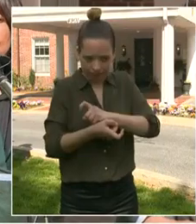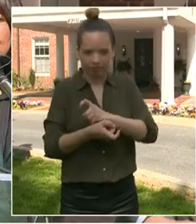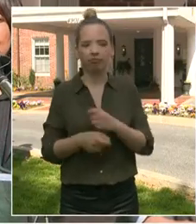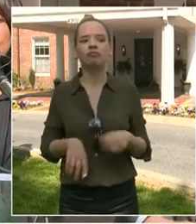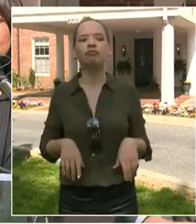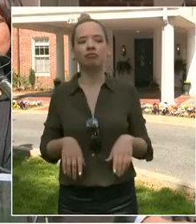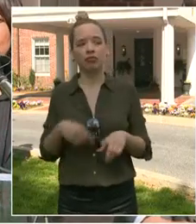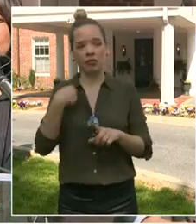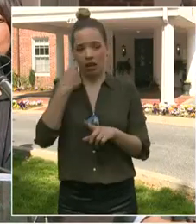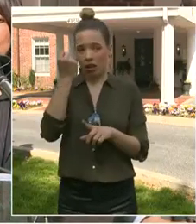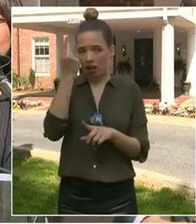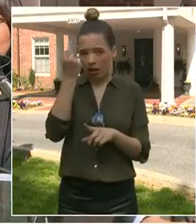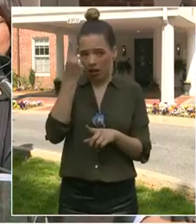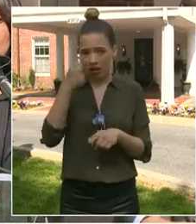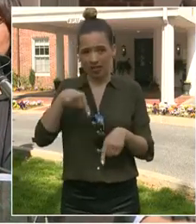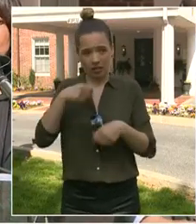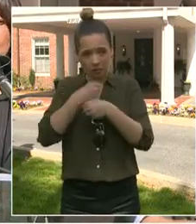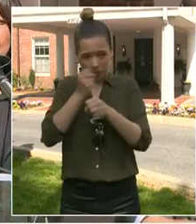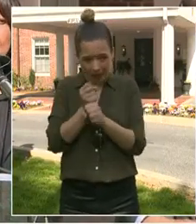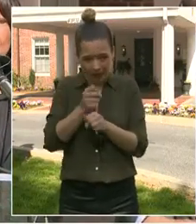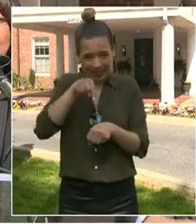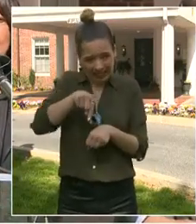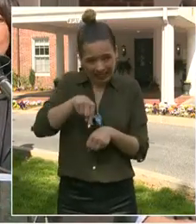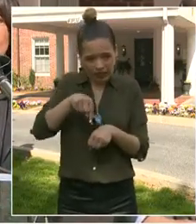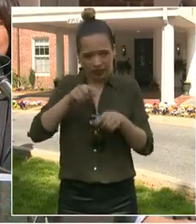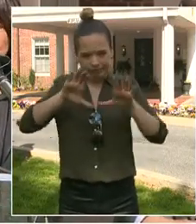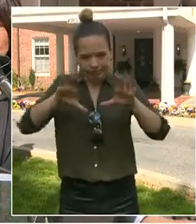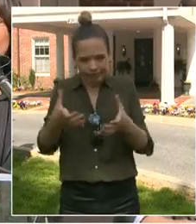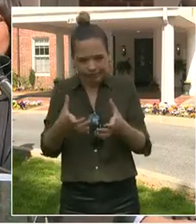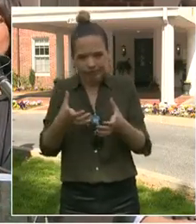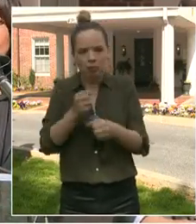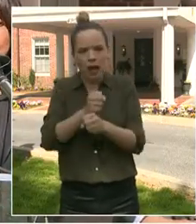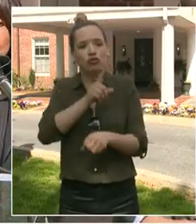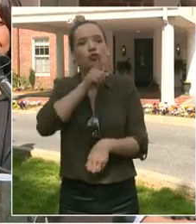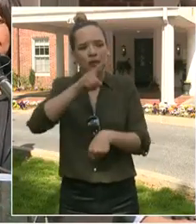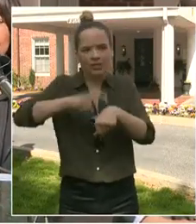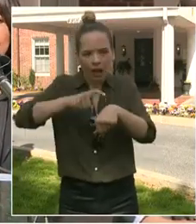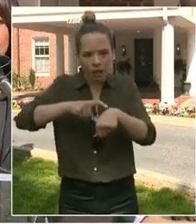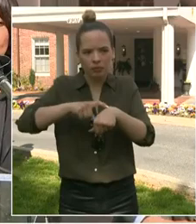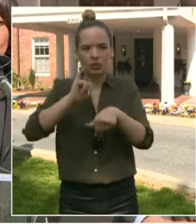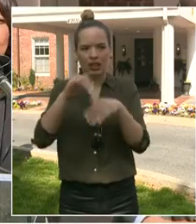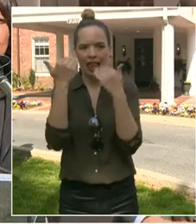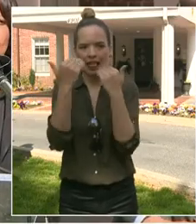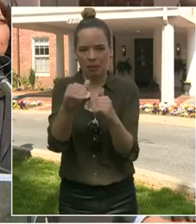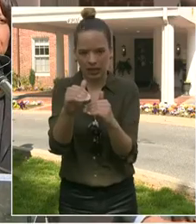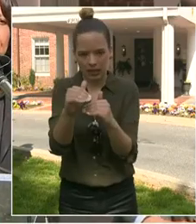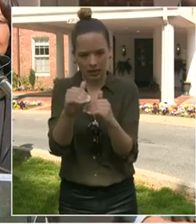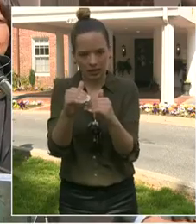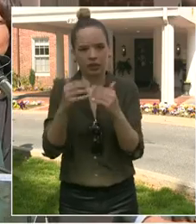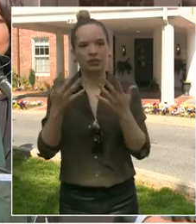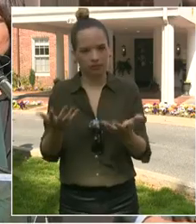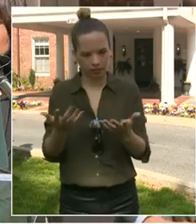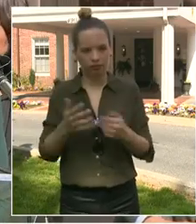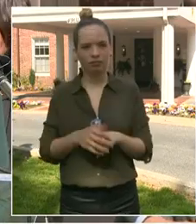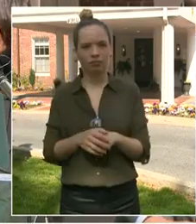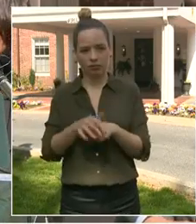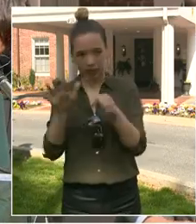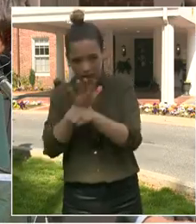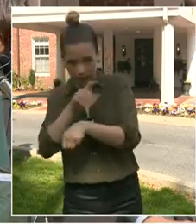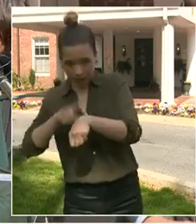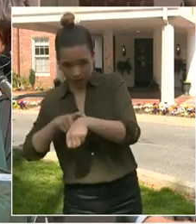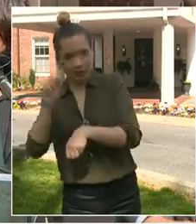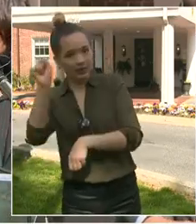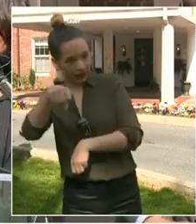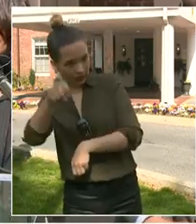force is I make sure that it is limited in time. Enough time, but limited in time.